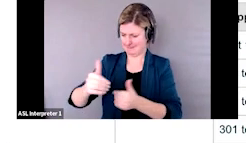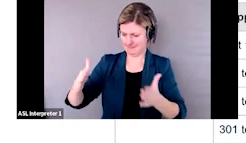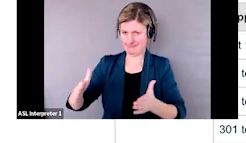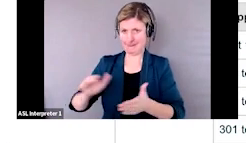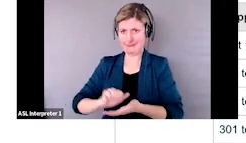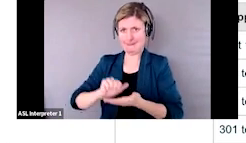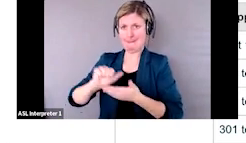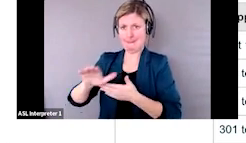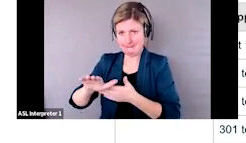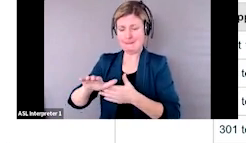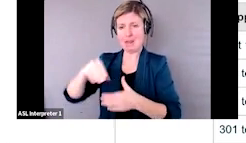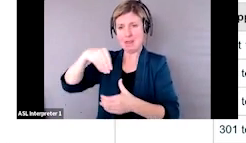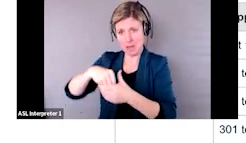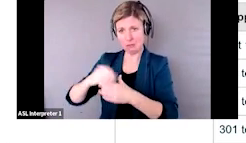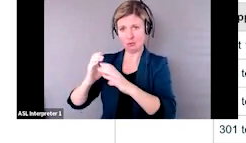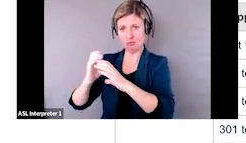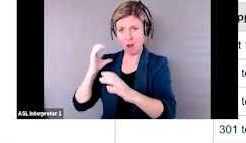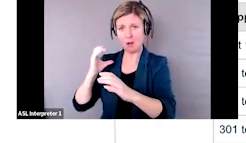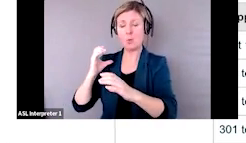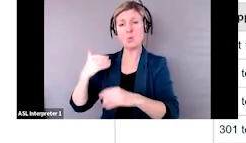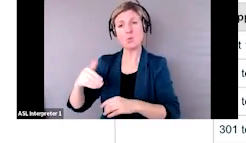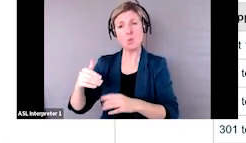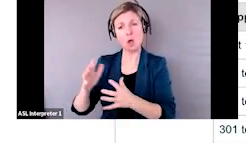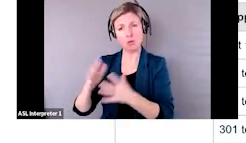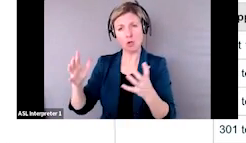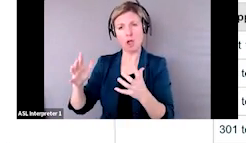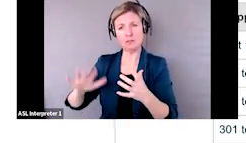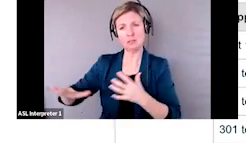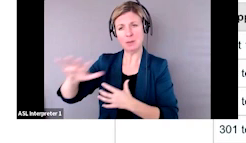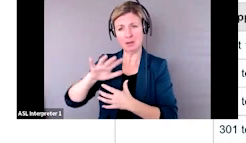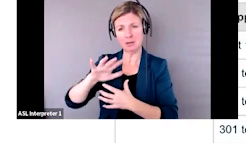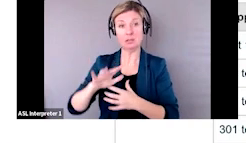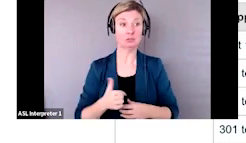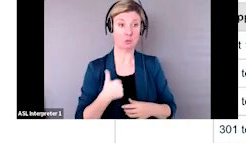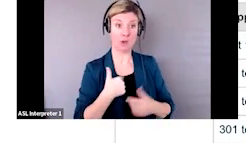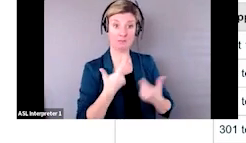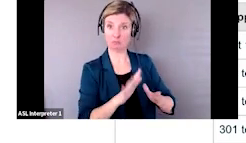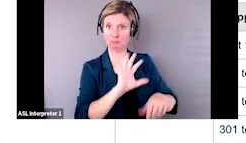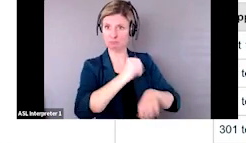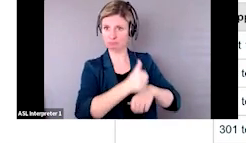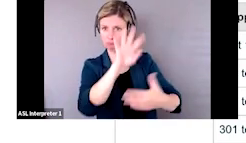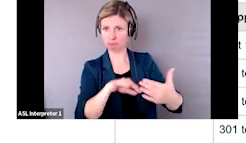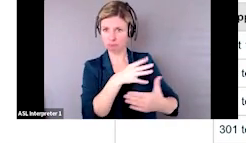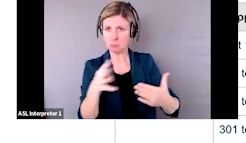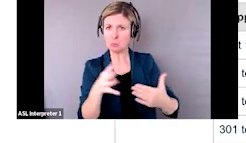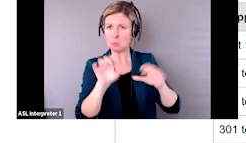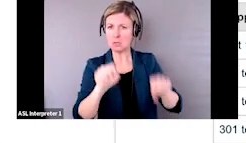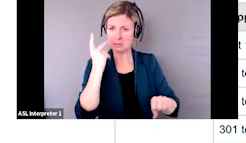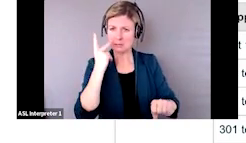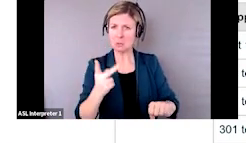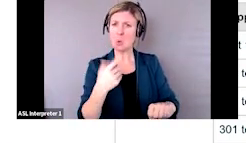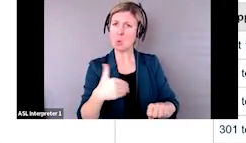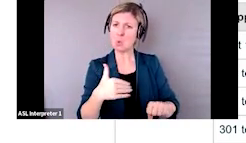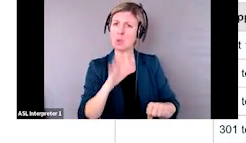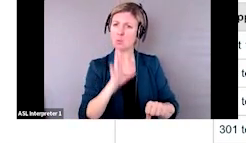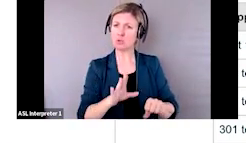And it'll allow you to calculate how much mass the product is going to be charged at. And you may be surprised, I know I have